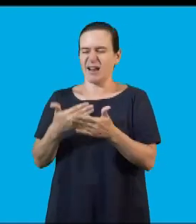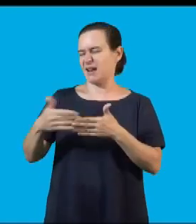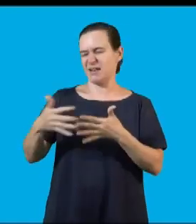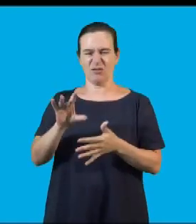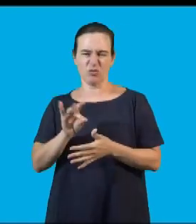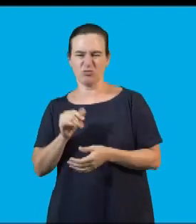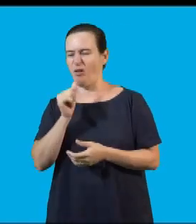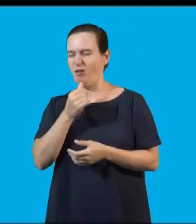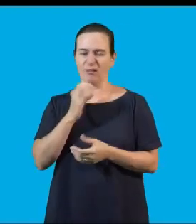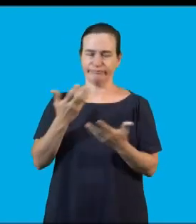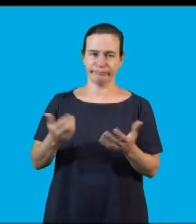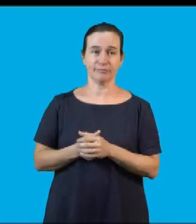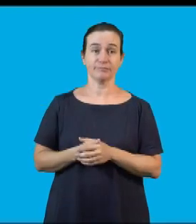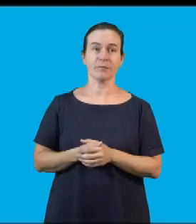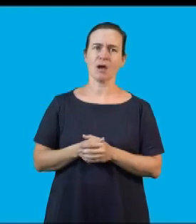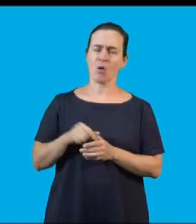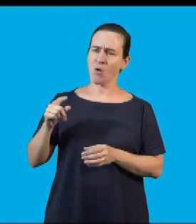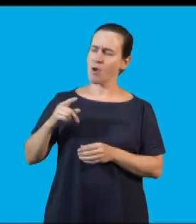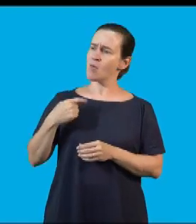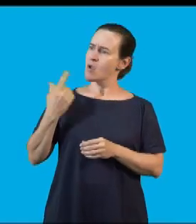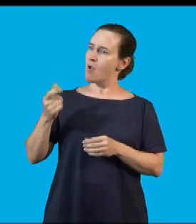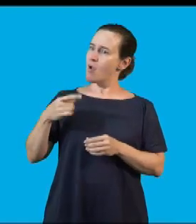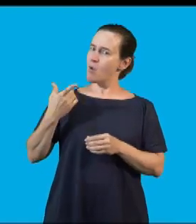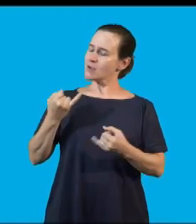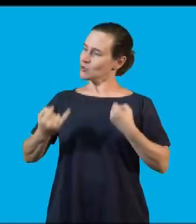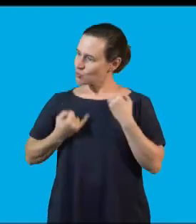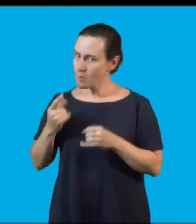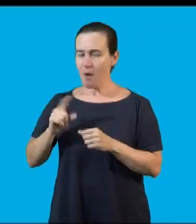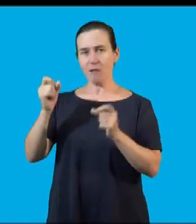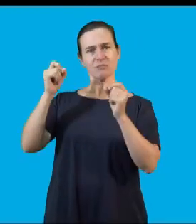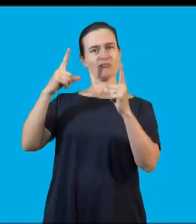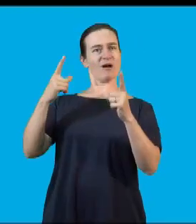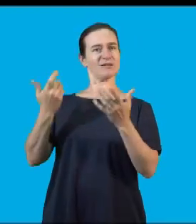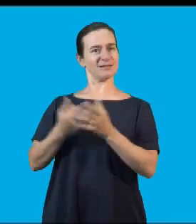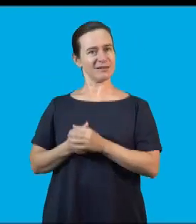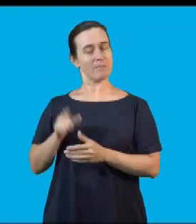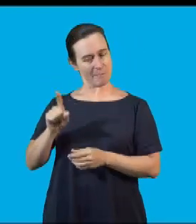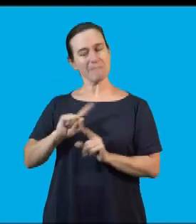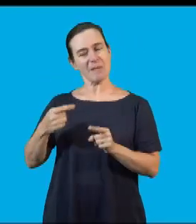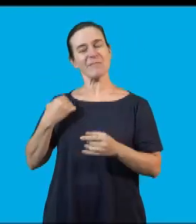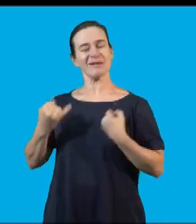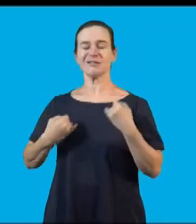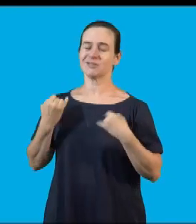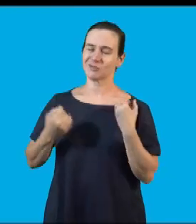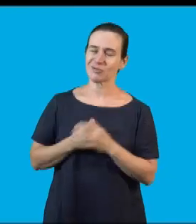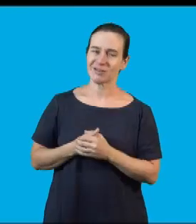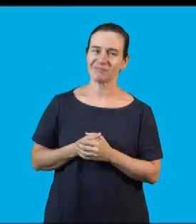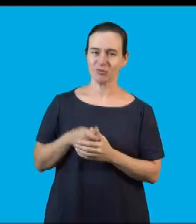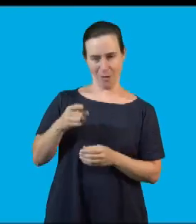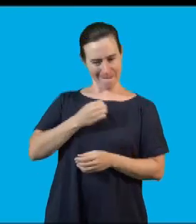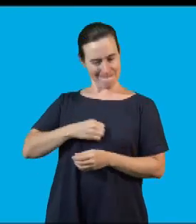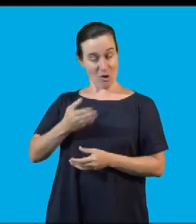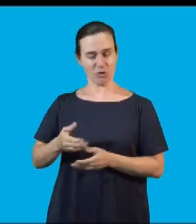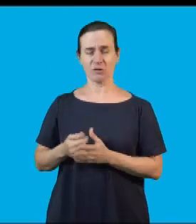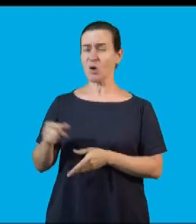cousin. The reunion was both surprising and pleasant. We see some emotions. Although we had not seen